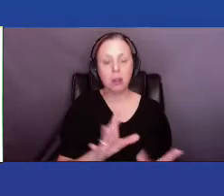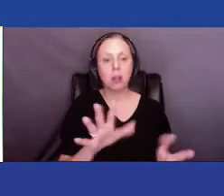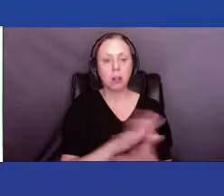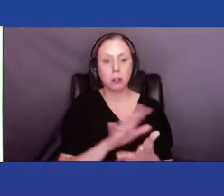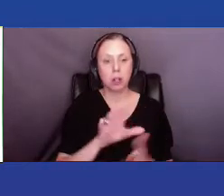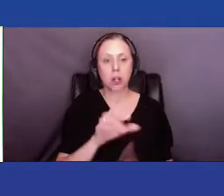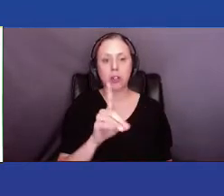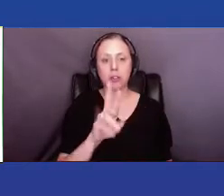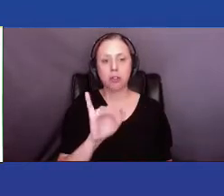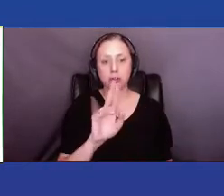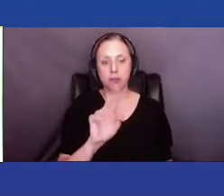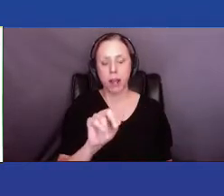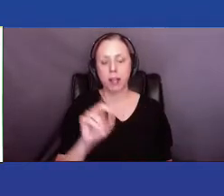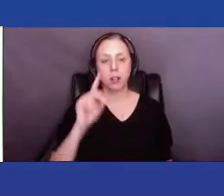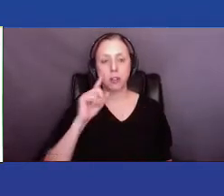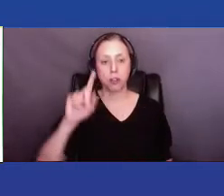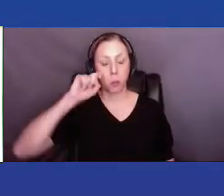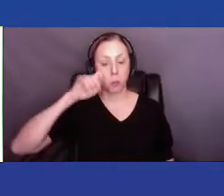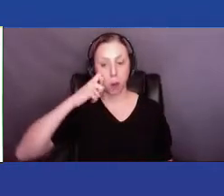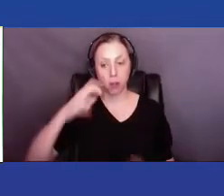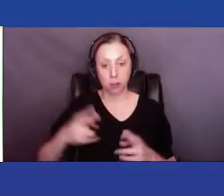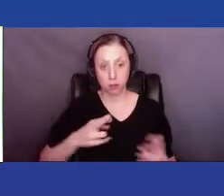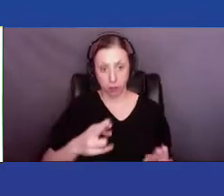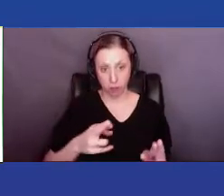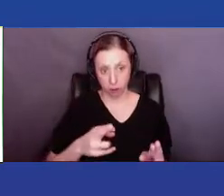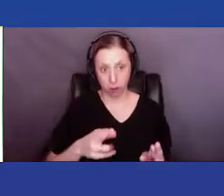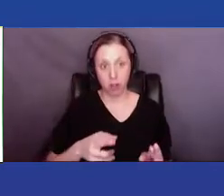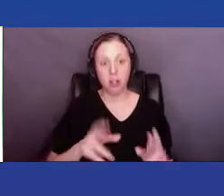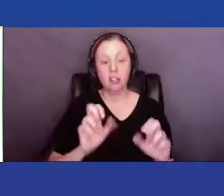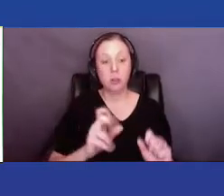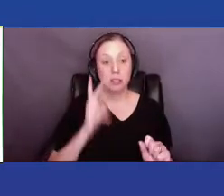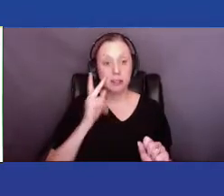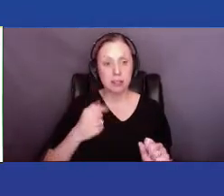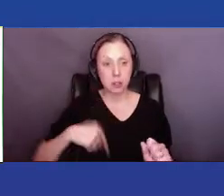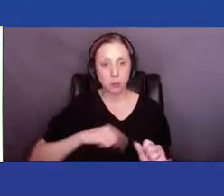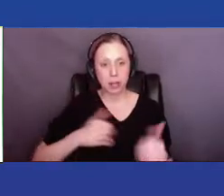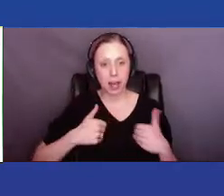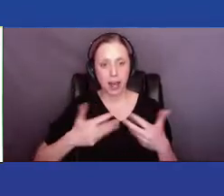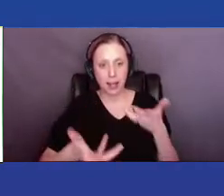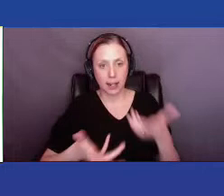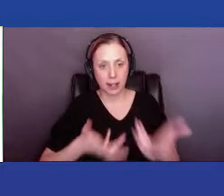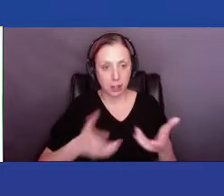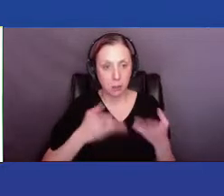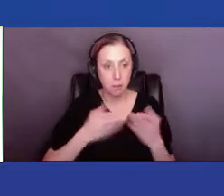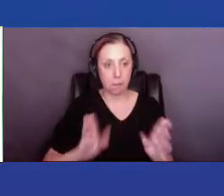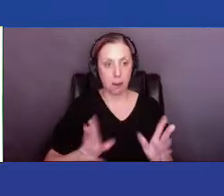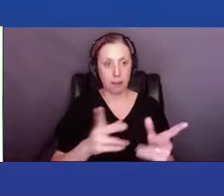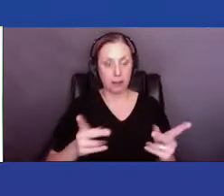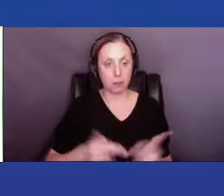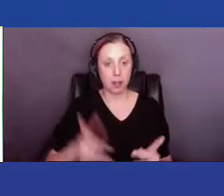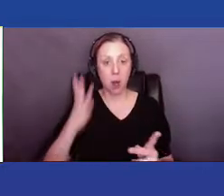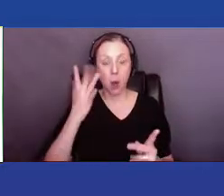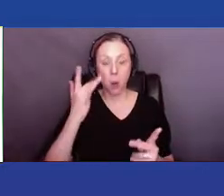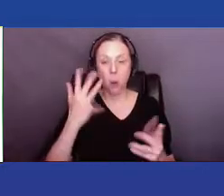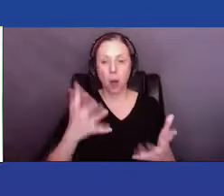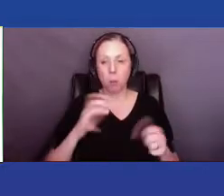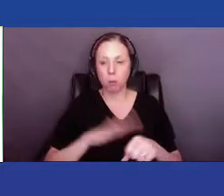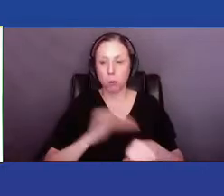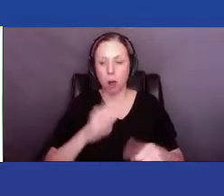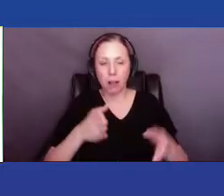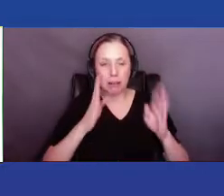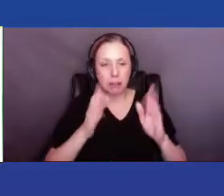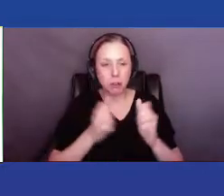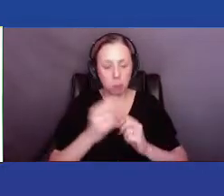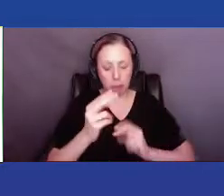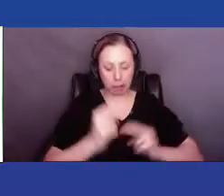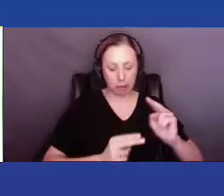next slide, doing engagements in public space in order to call more attention to the relationship between our built